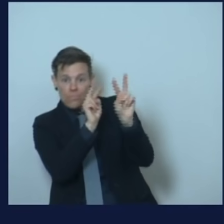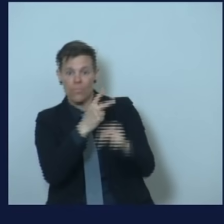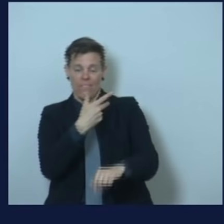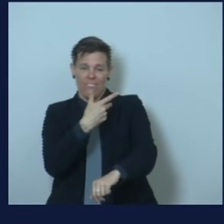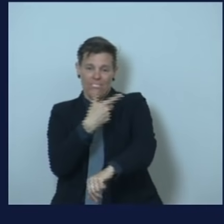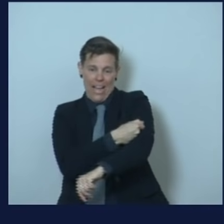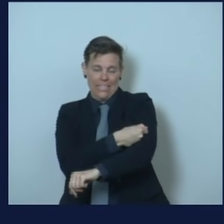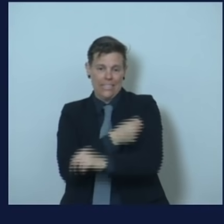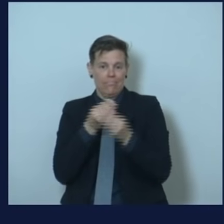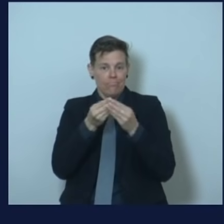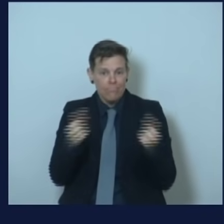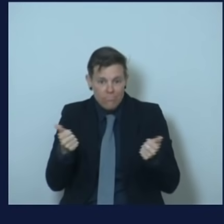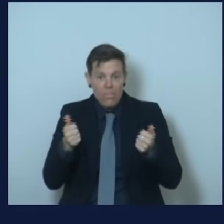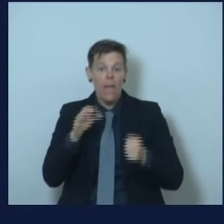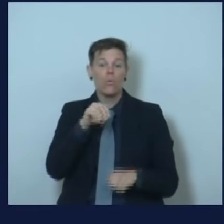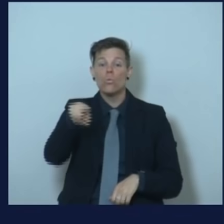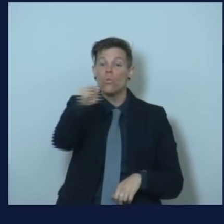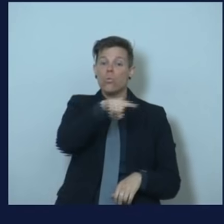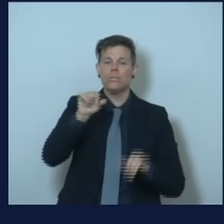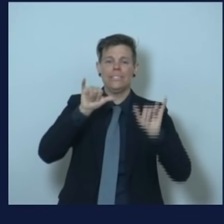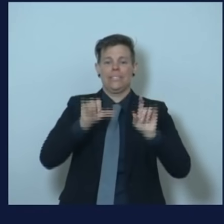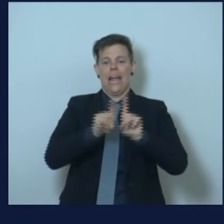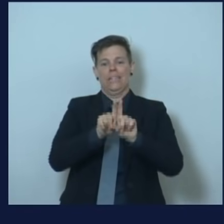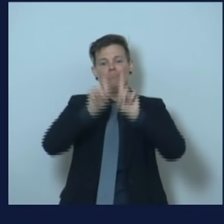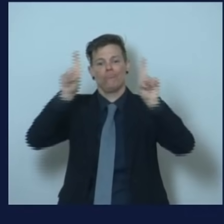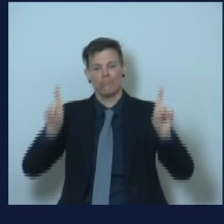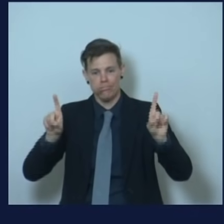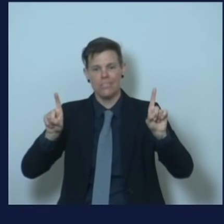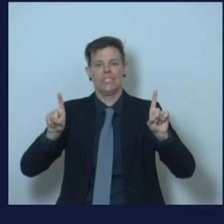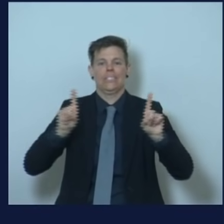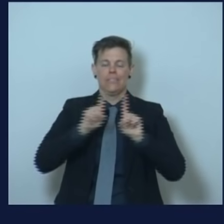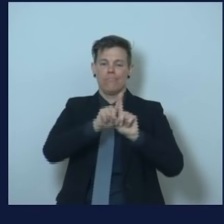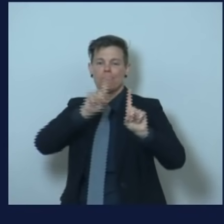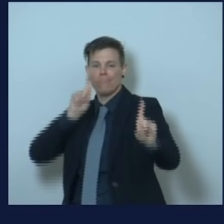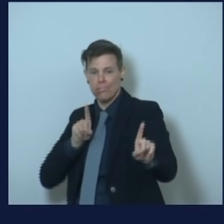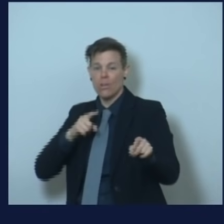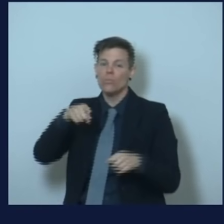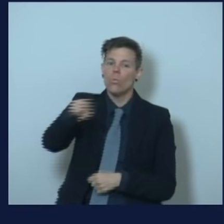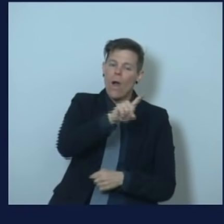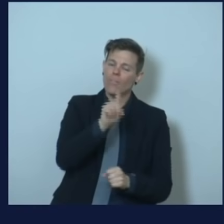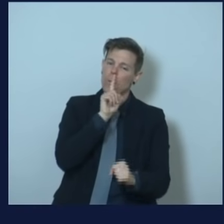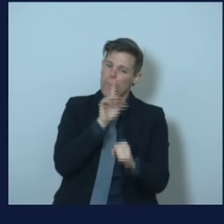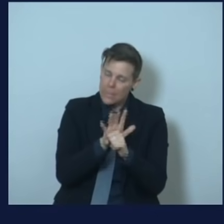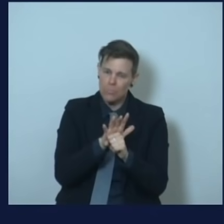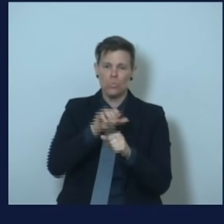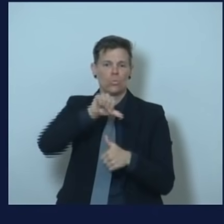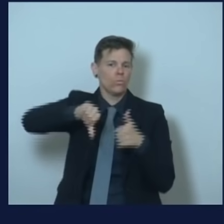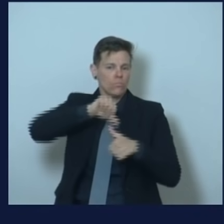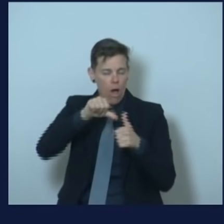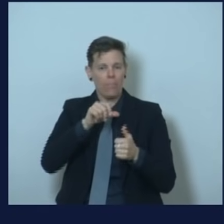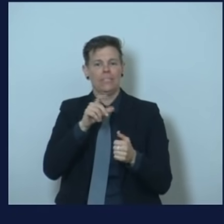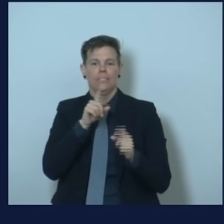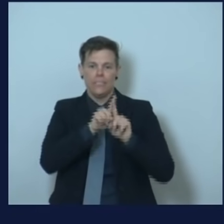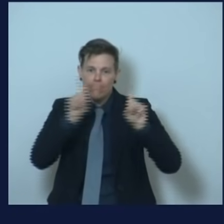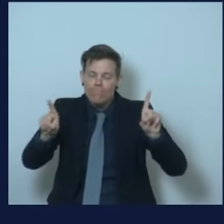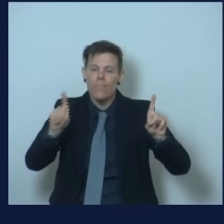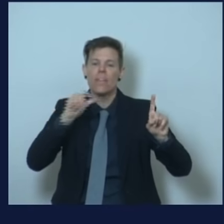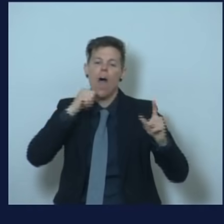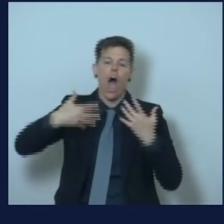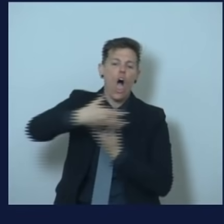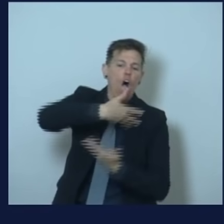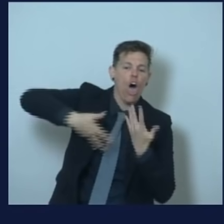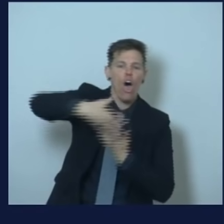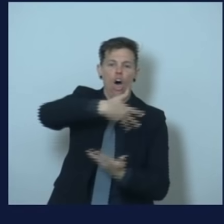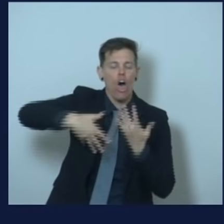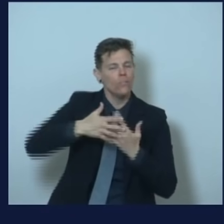is our social contract to one another and the state, unless we maintain that. And so what does it mean? It is